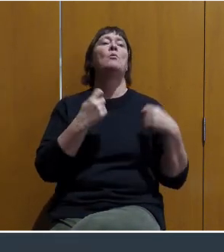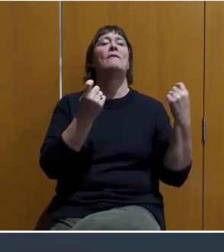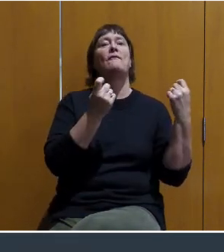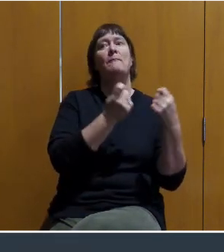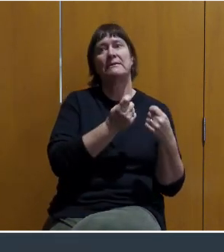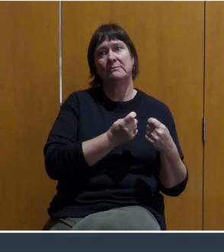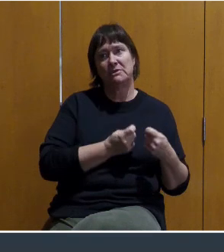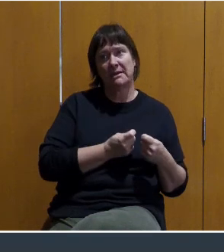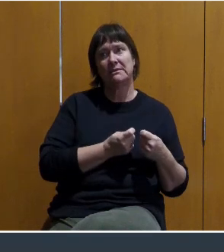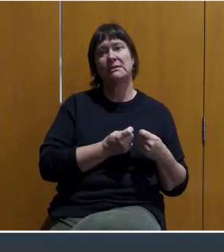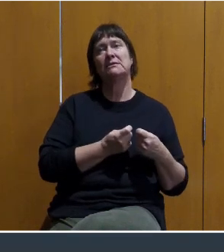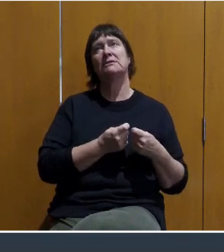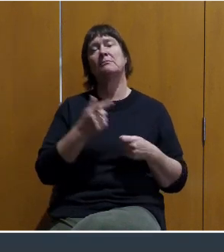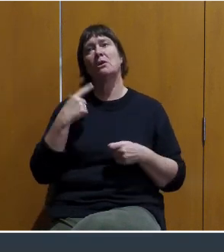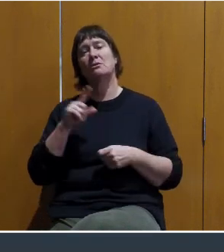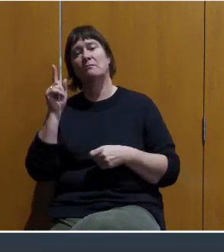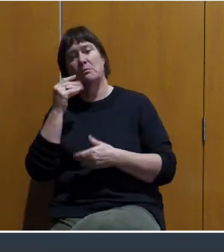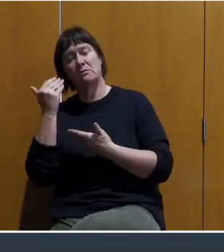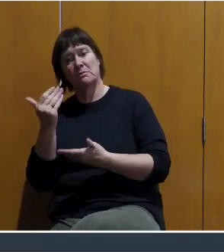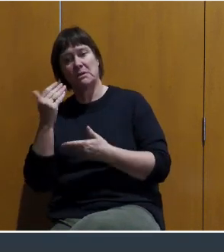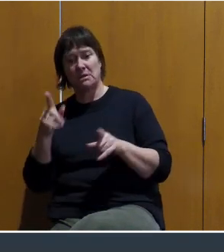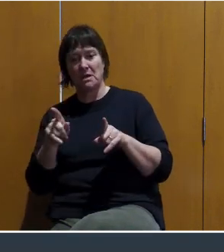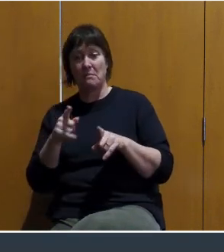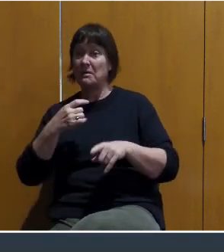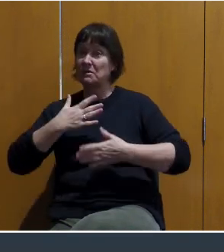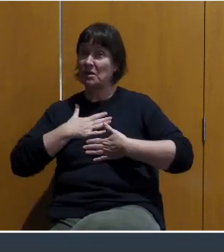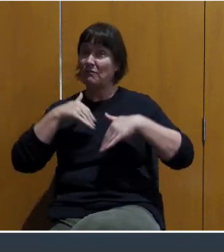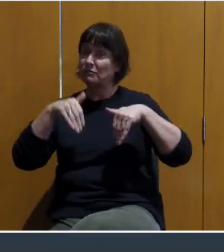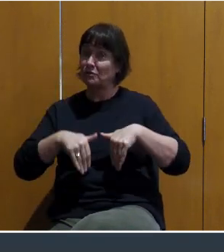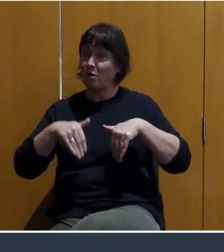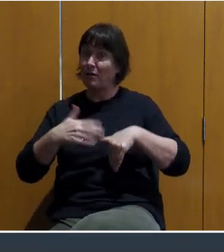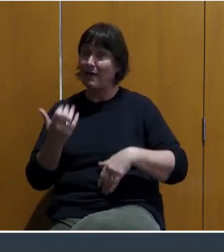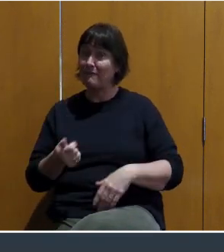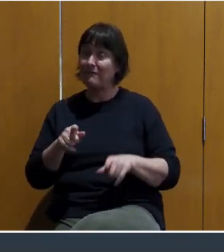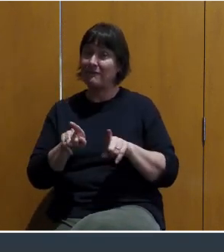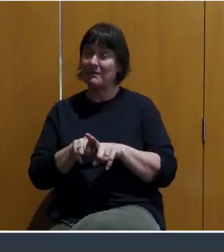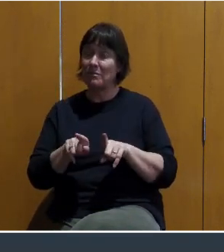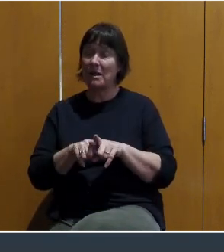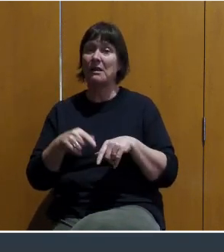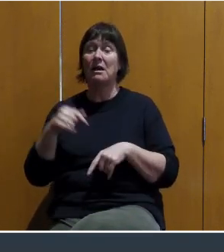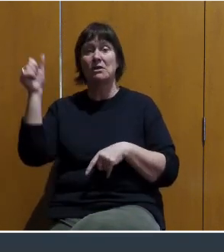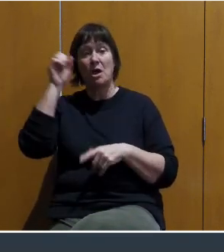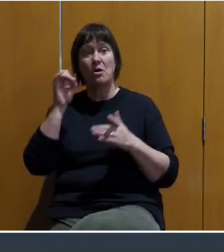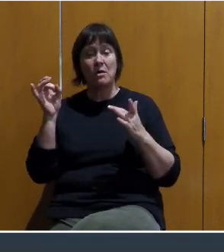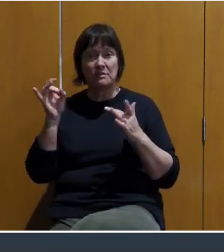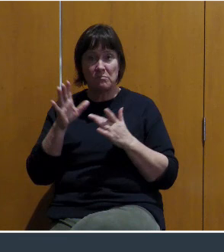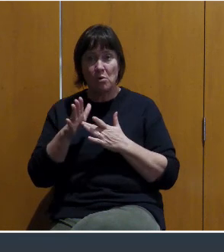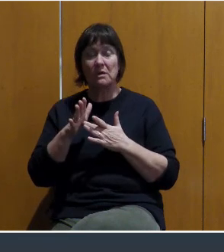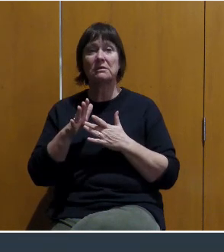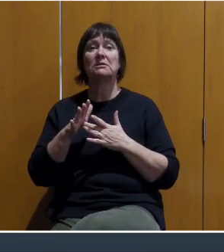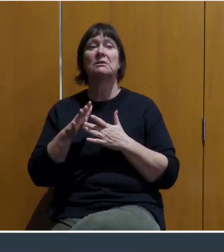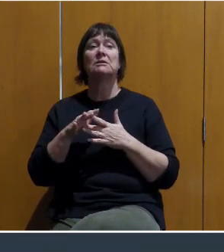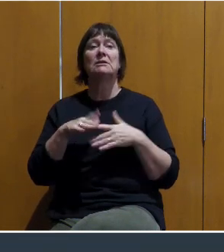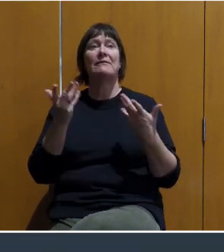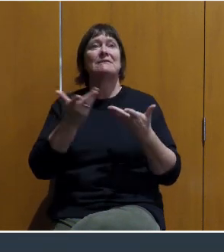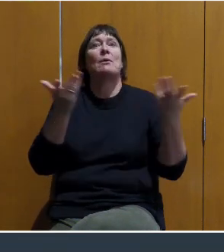have added in. And as also a dog owner, I know the importance of having